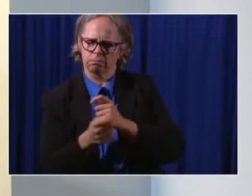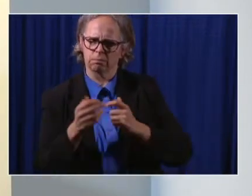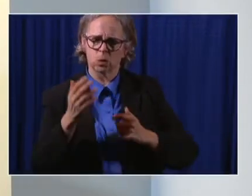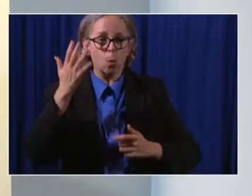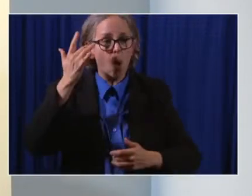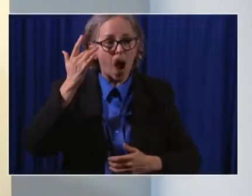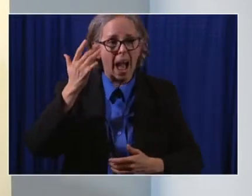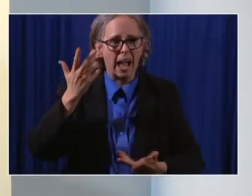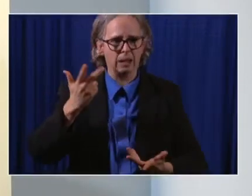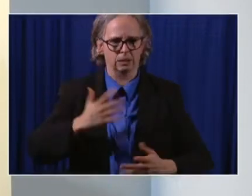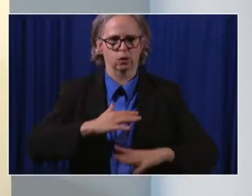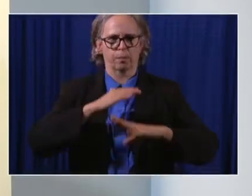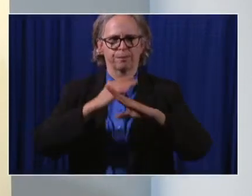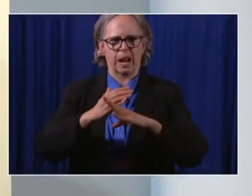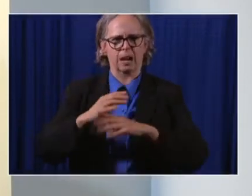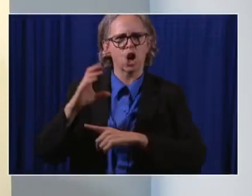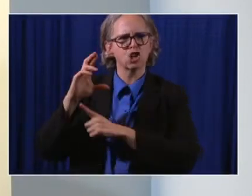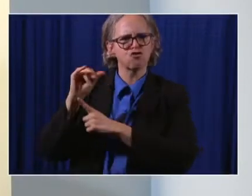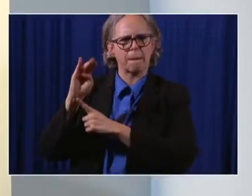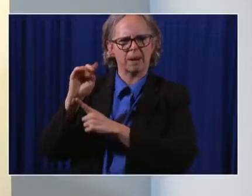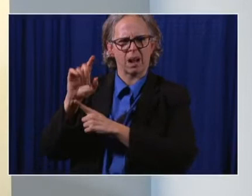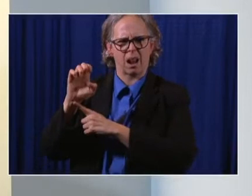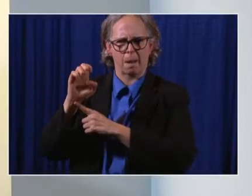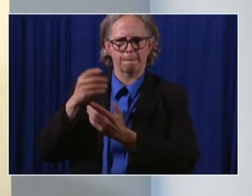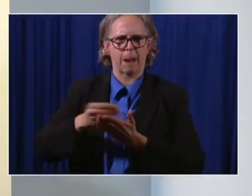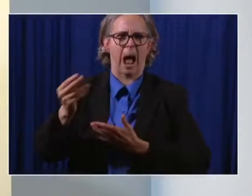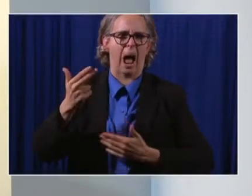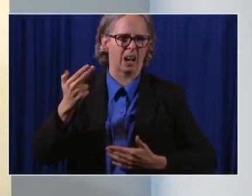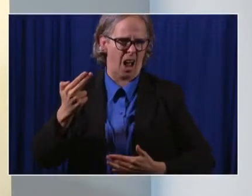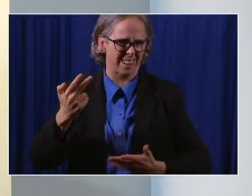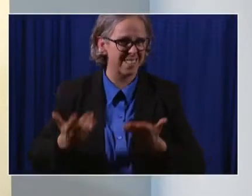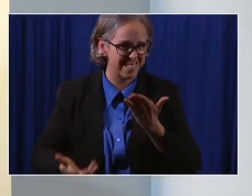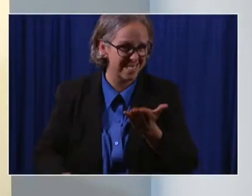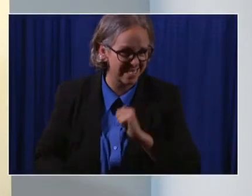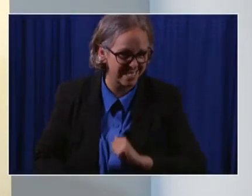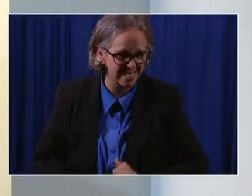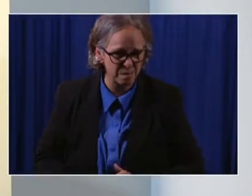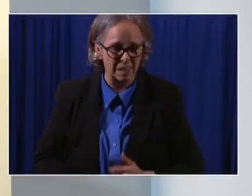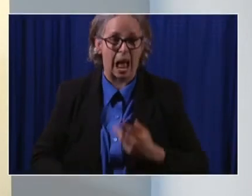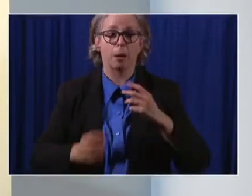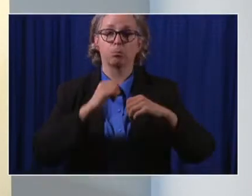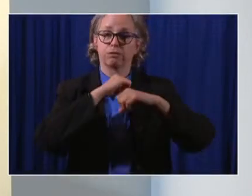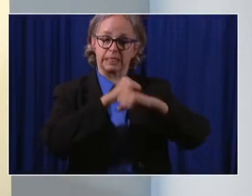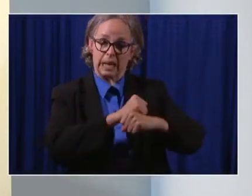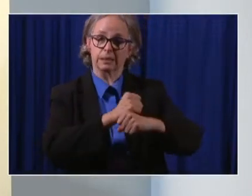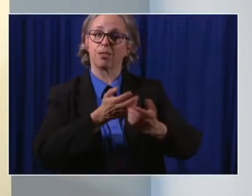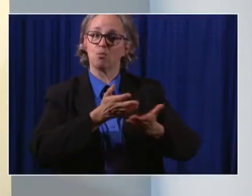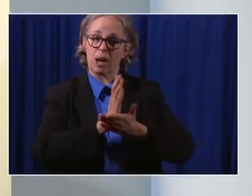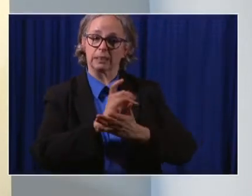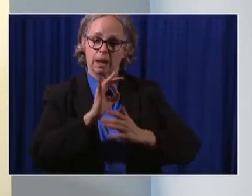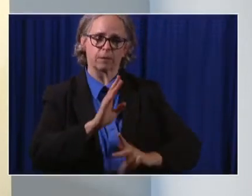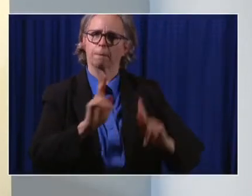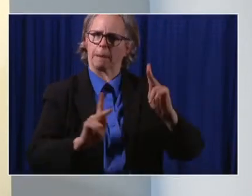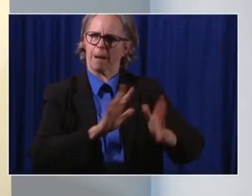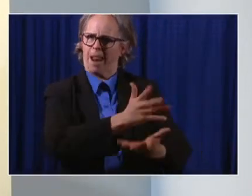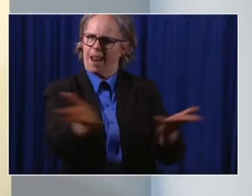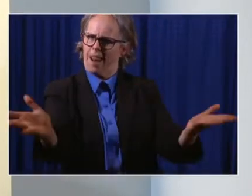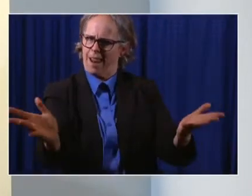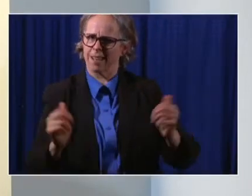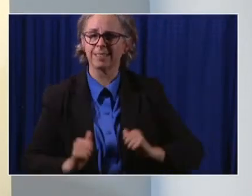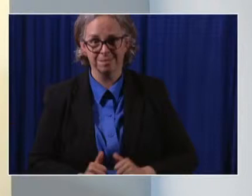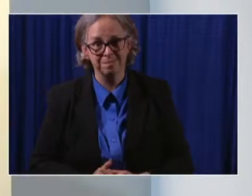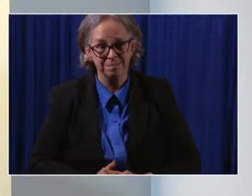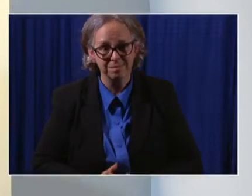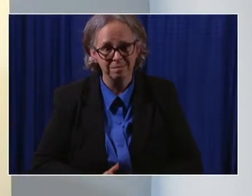hands of the criminals without infringing upon the rights of law-abiding citizens. For gun shop owners, a